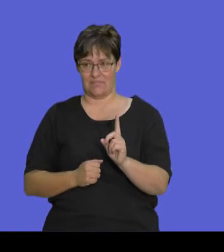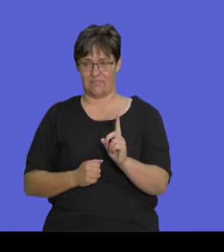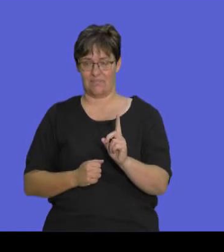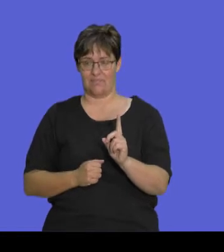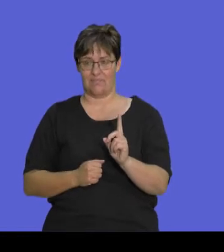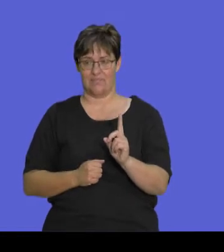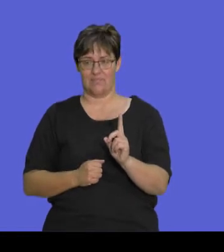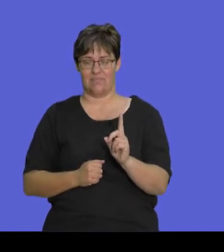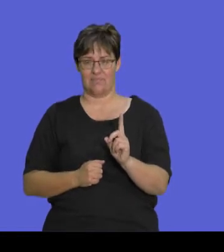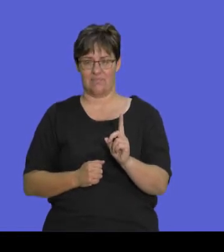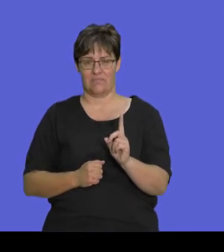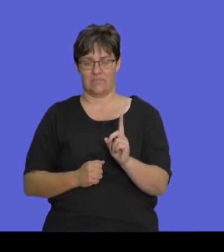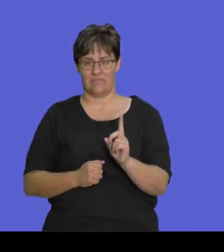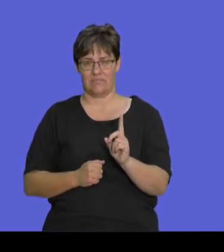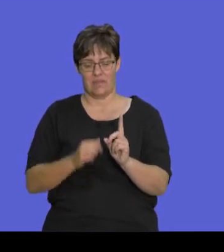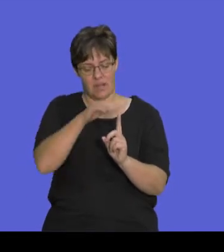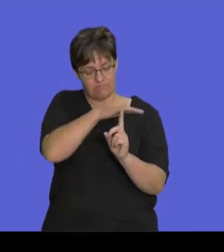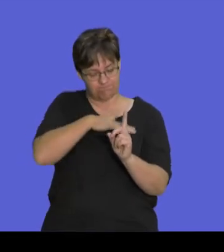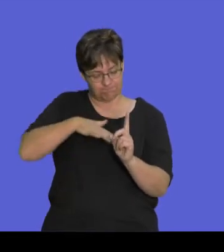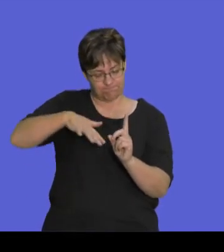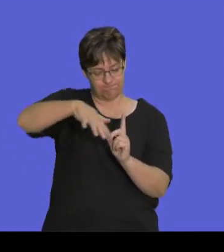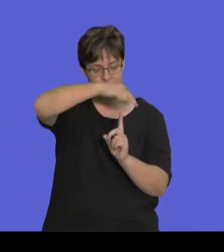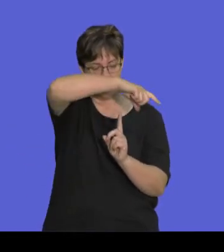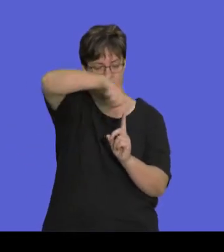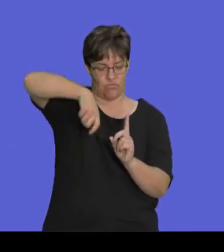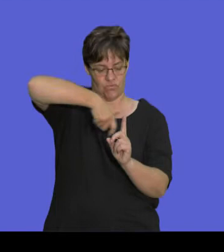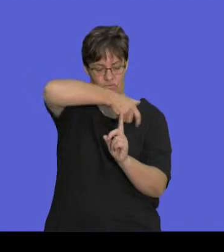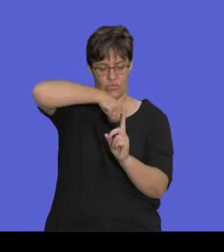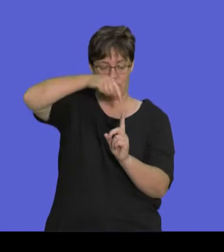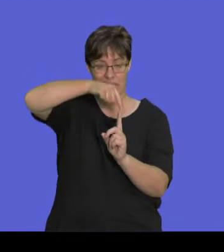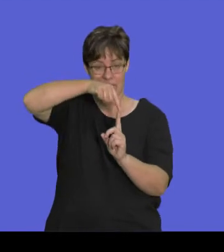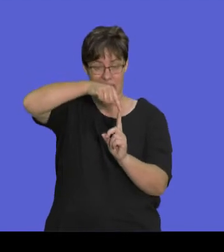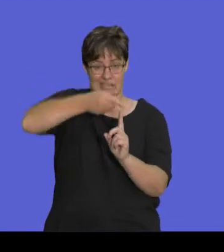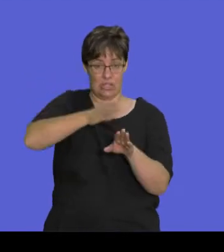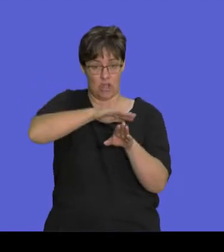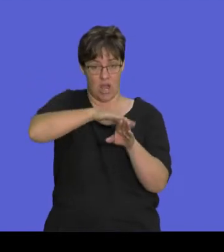is a region in space